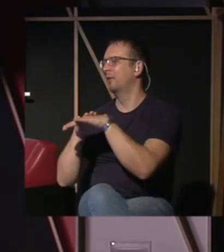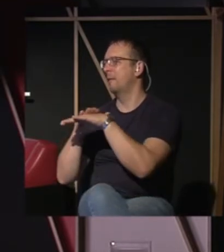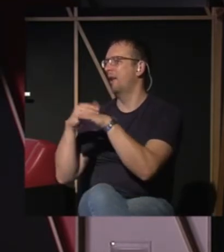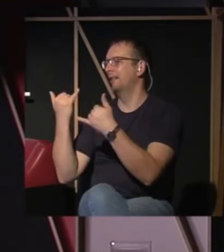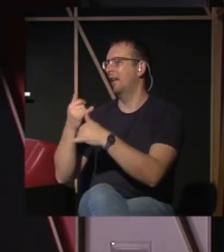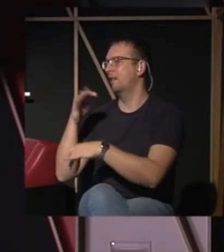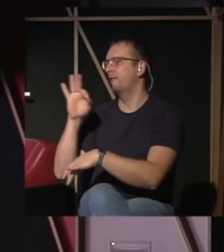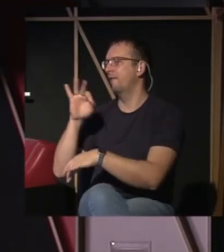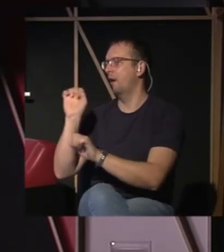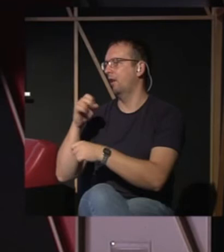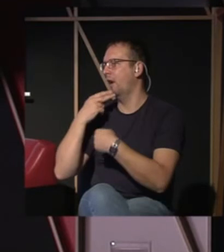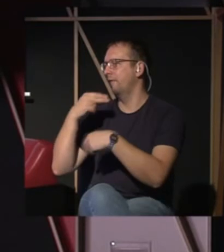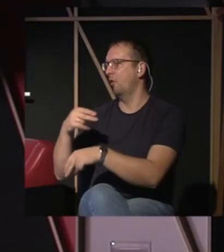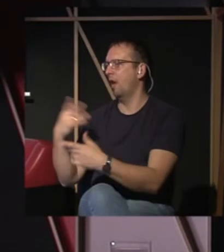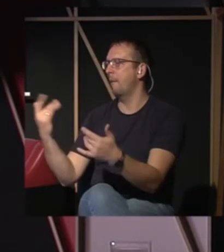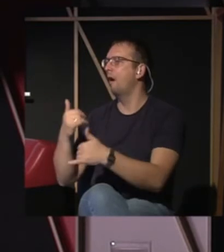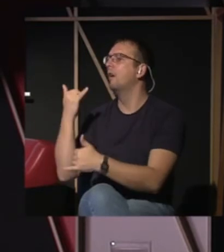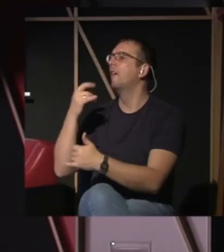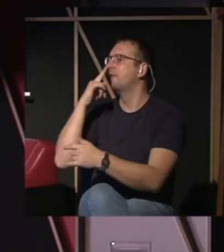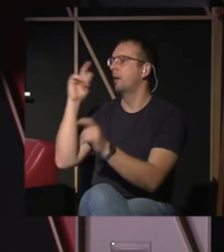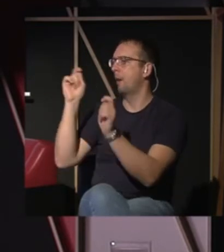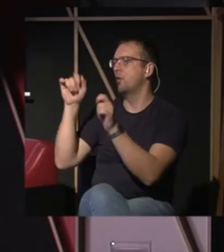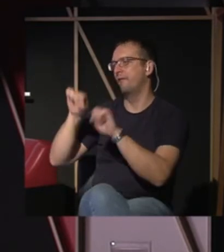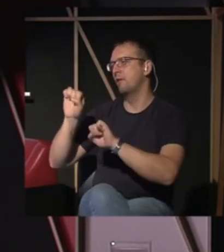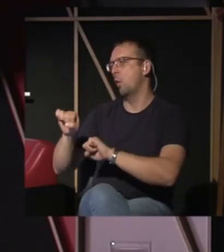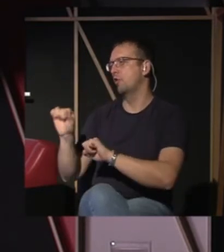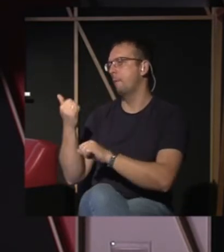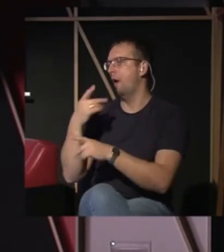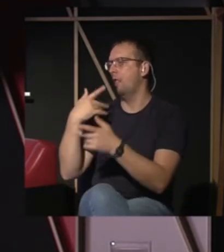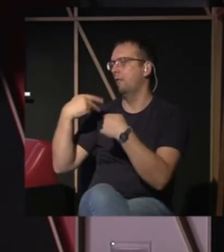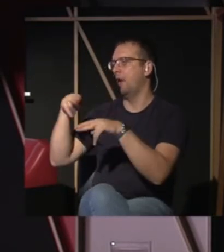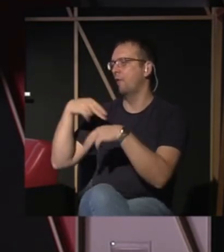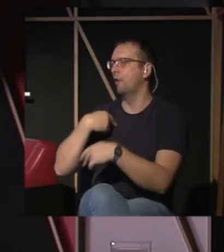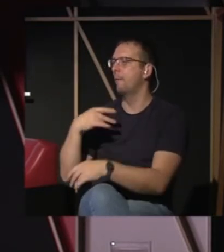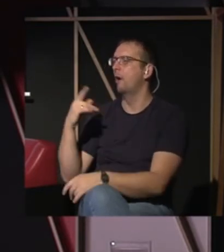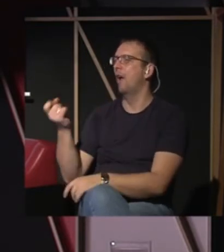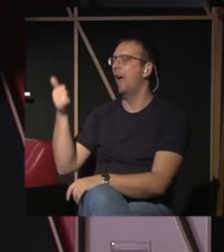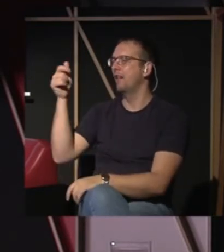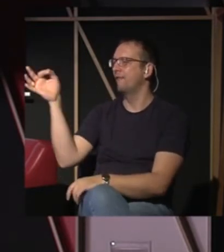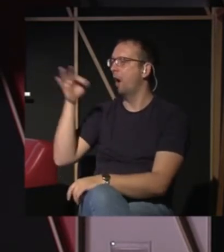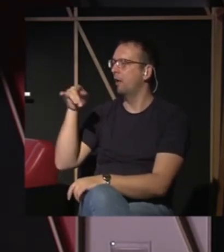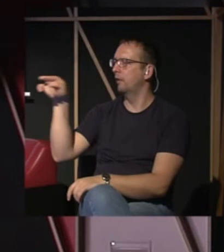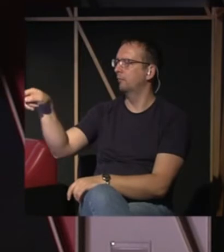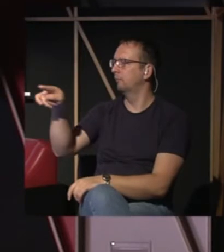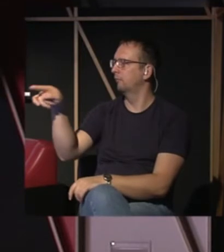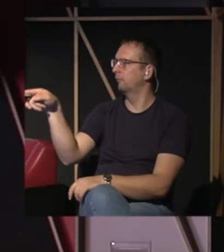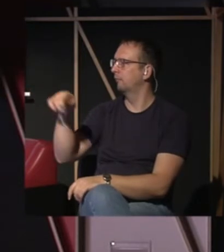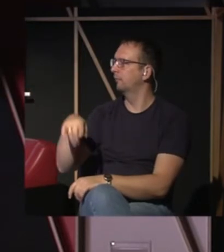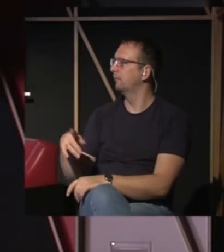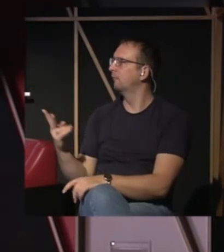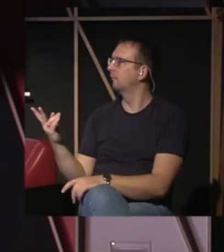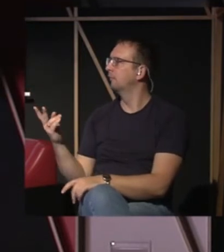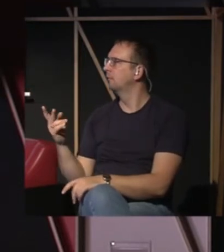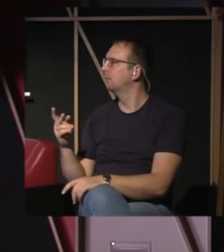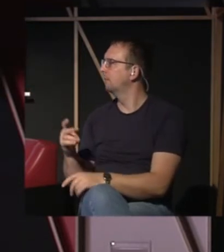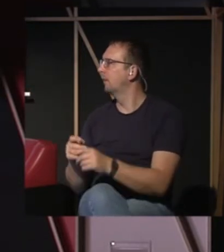Has anyone got another question? There's one at the front here with Pavel. Oh, okay, there we go. Pavel's going to answer for us. If